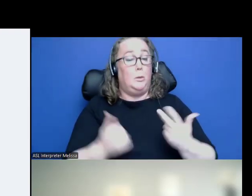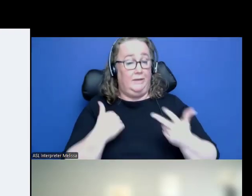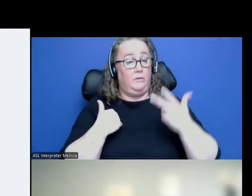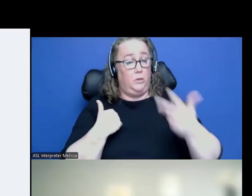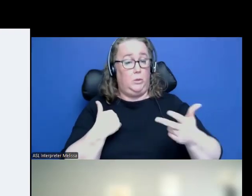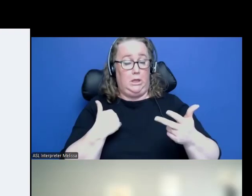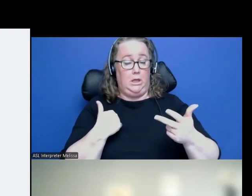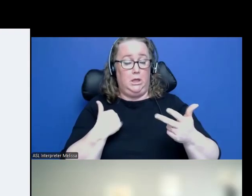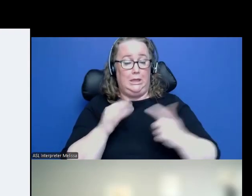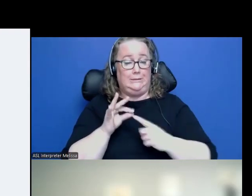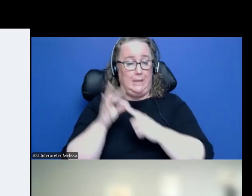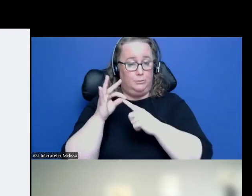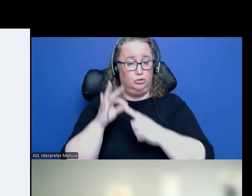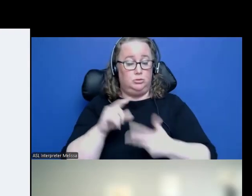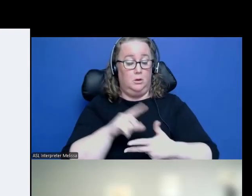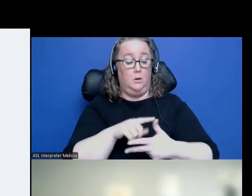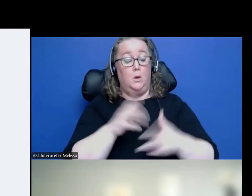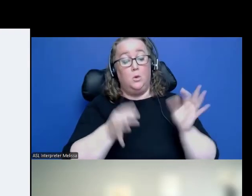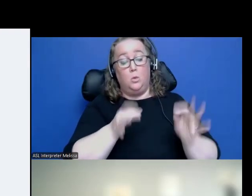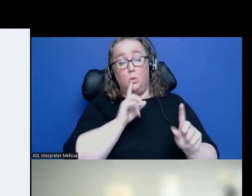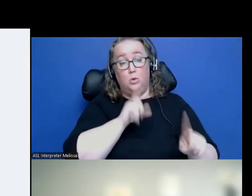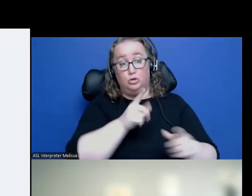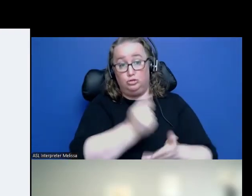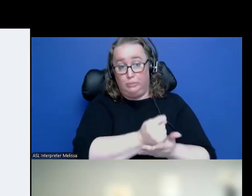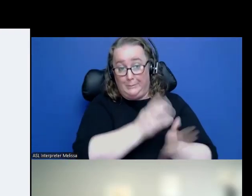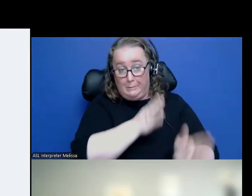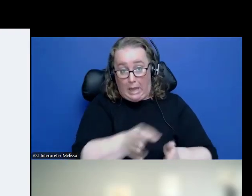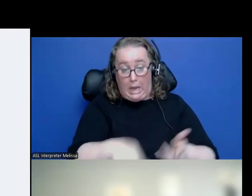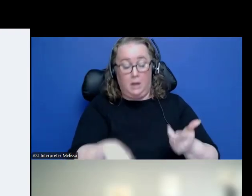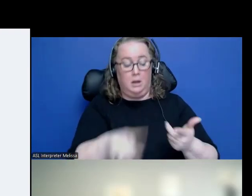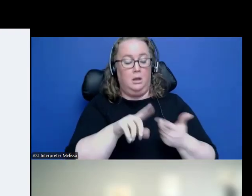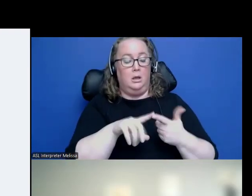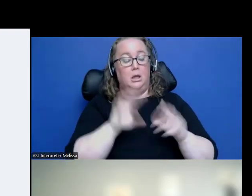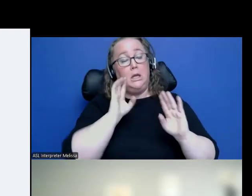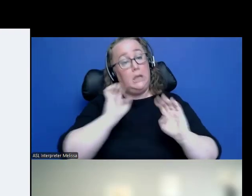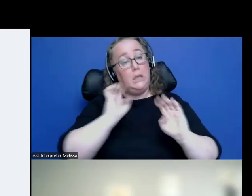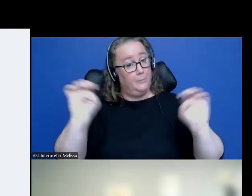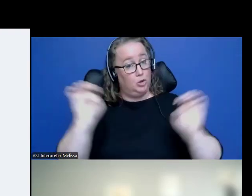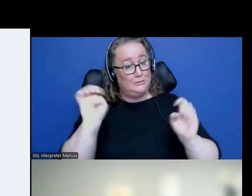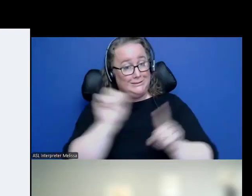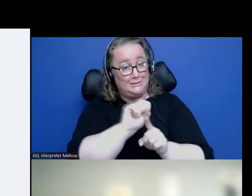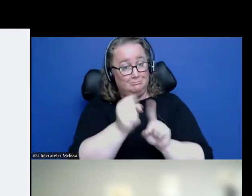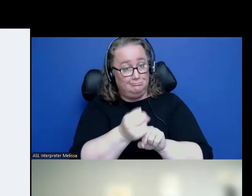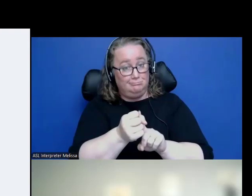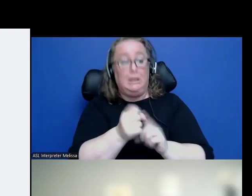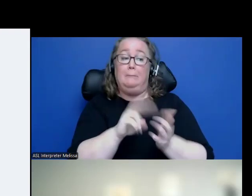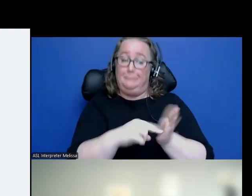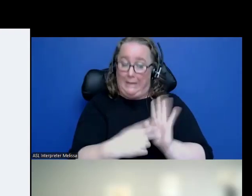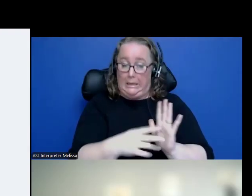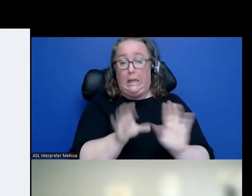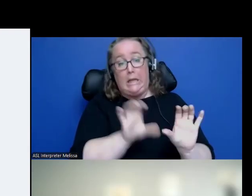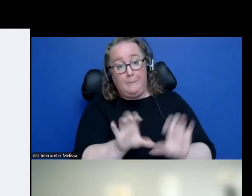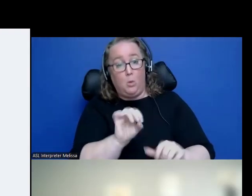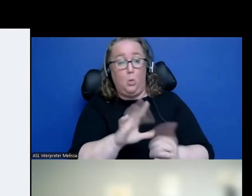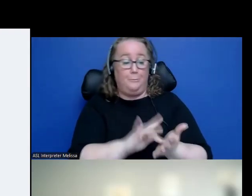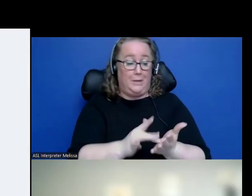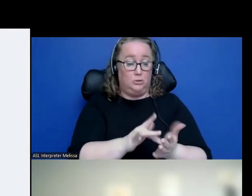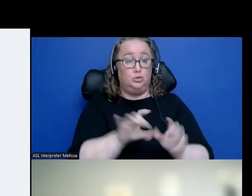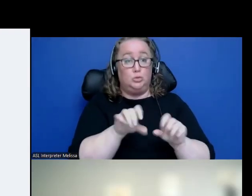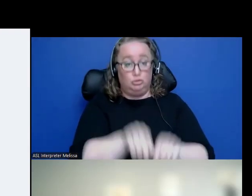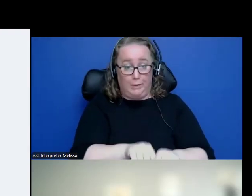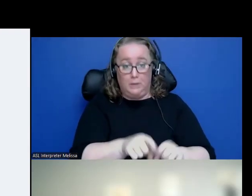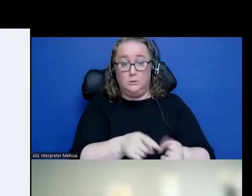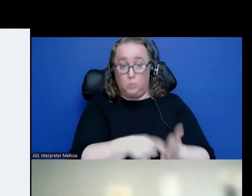court-ordered treatment plan. There are emergency circumstances such that a chemical restraint or medication restraint is